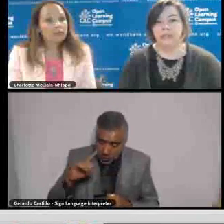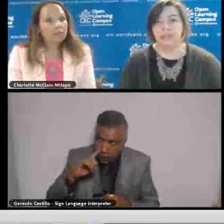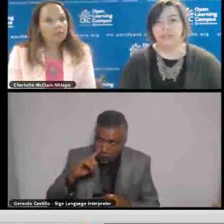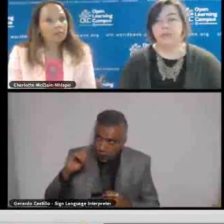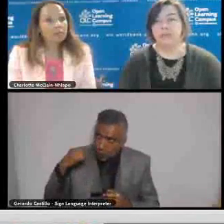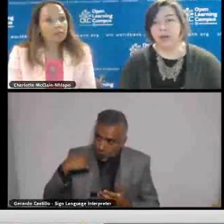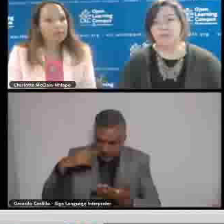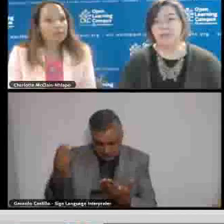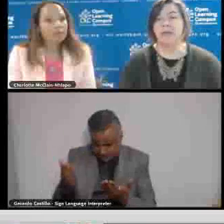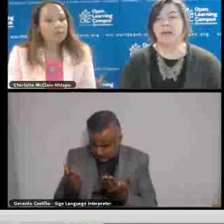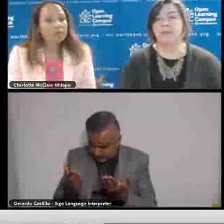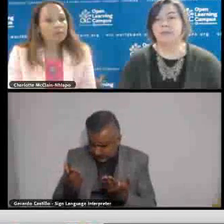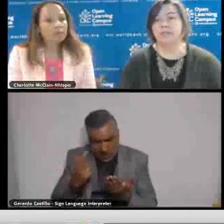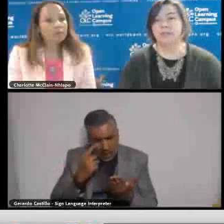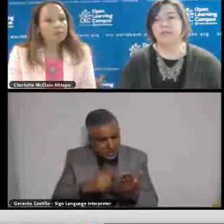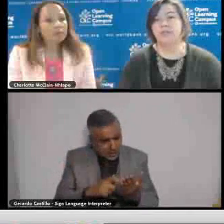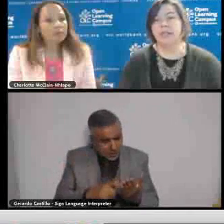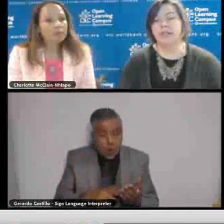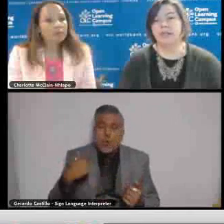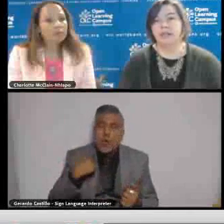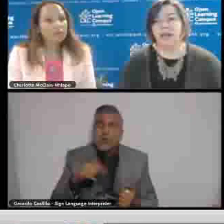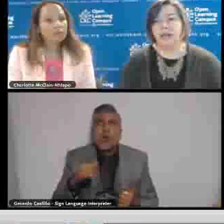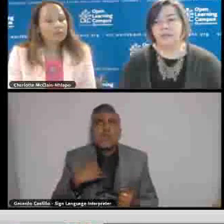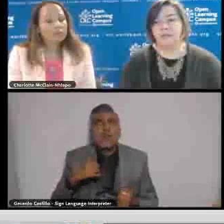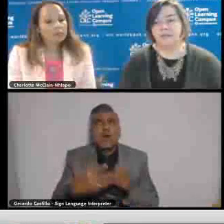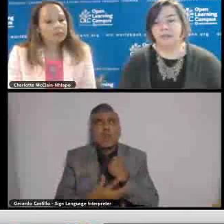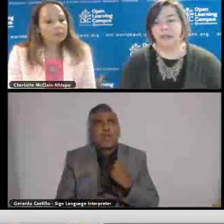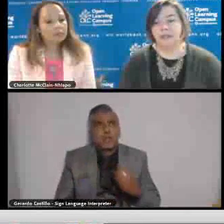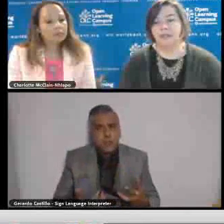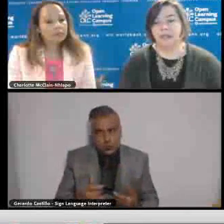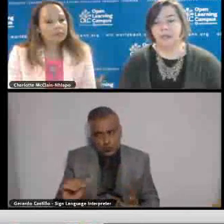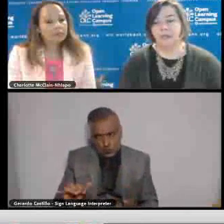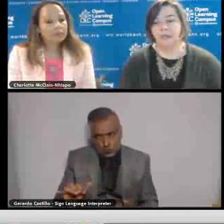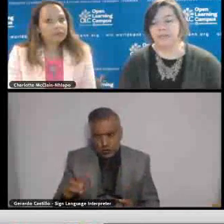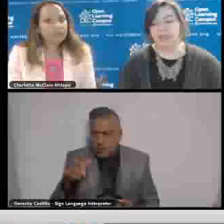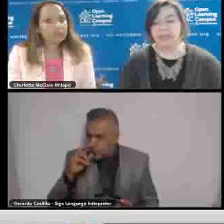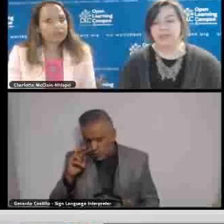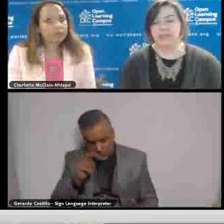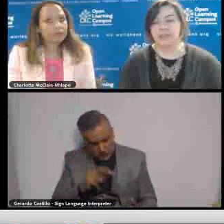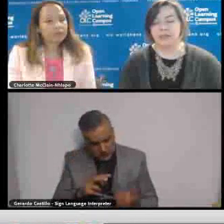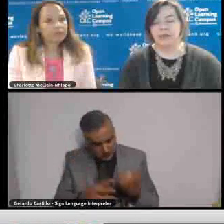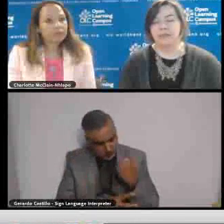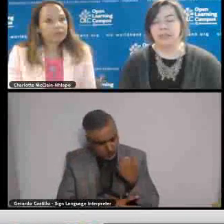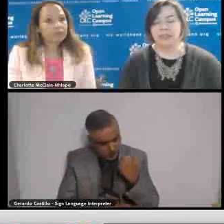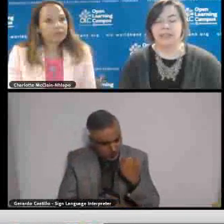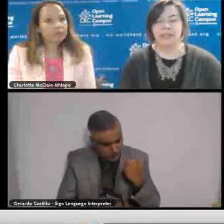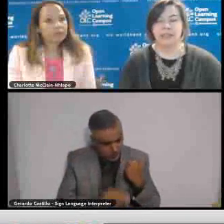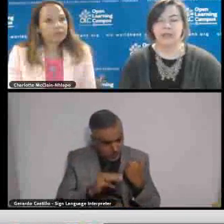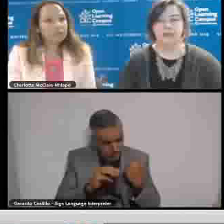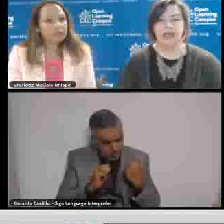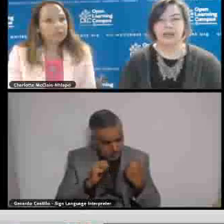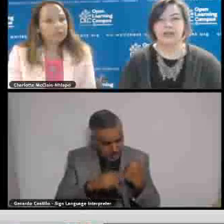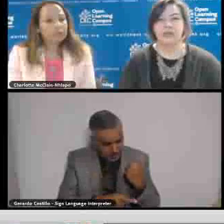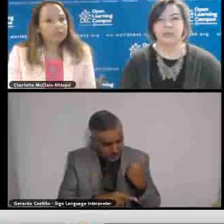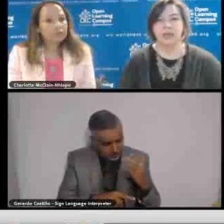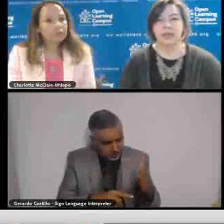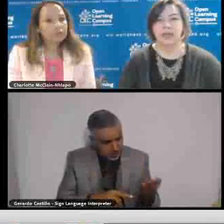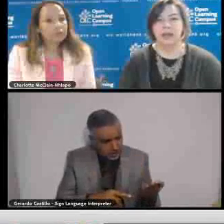there's poverty maps you can do. So you can look at what poverty maps exist and overlay those